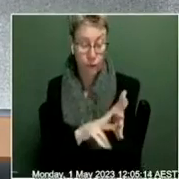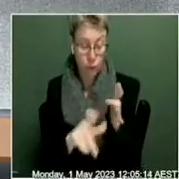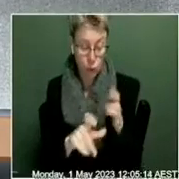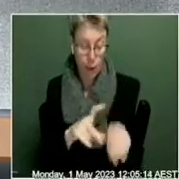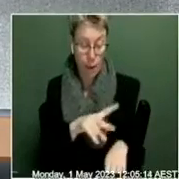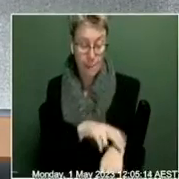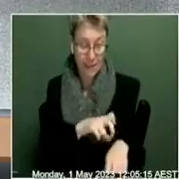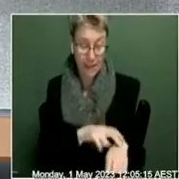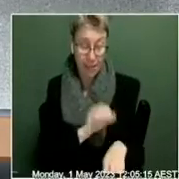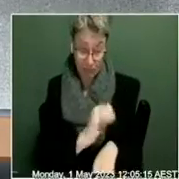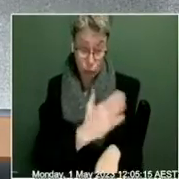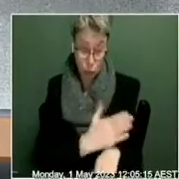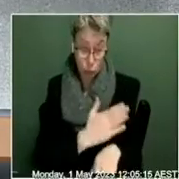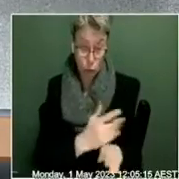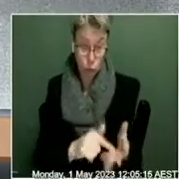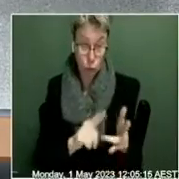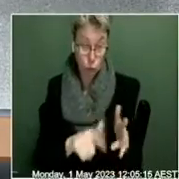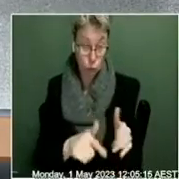teams, sobering services,